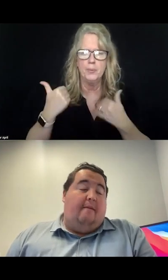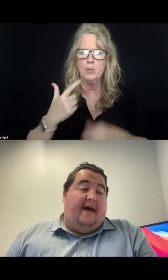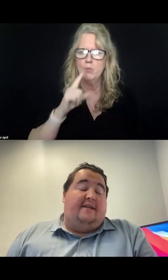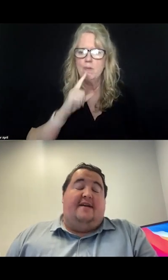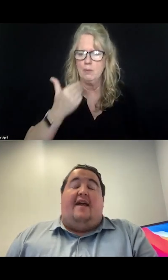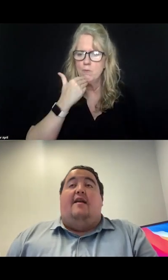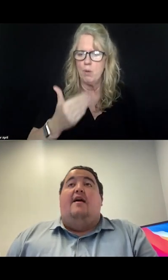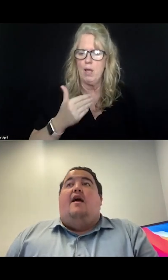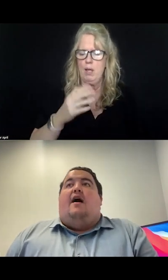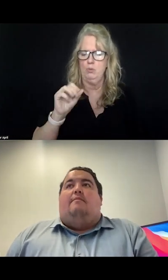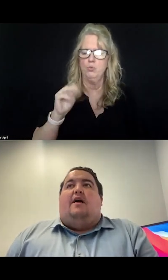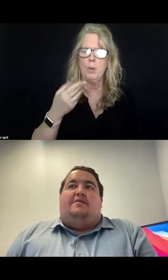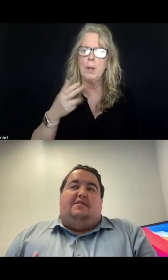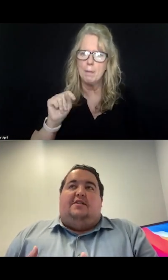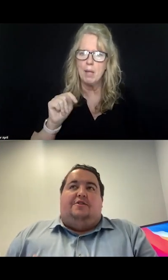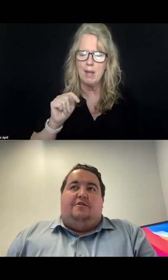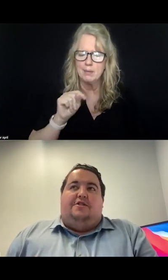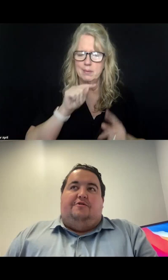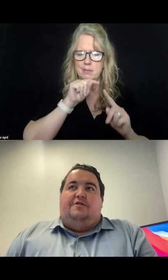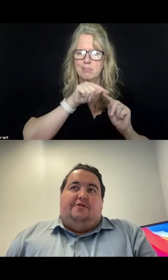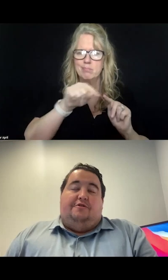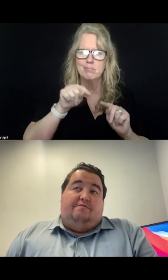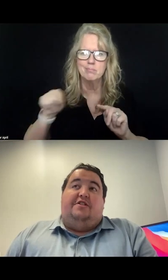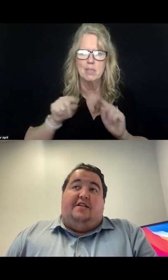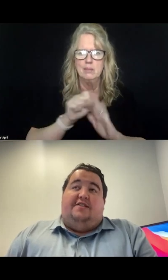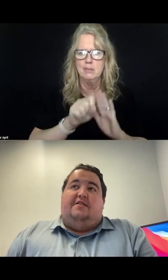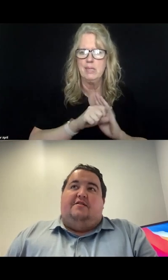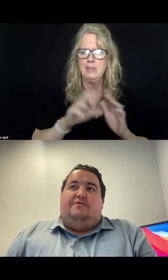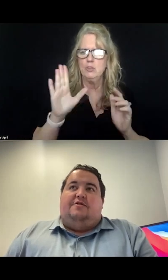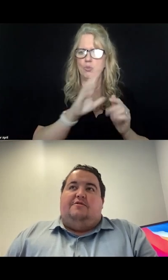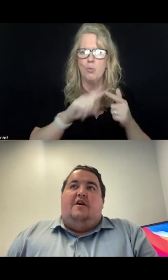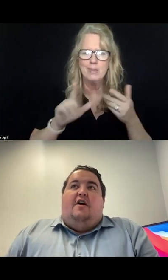a compact. And obviously in your